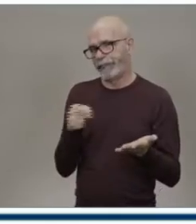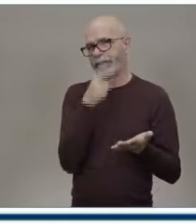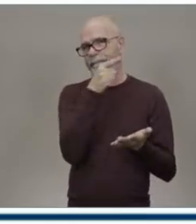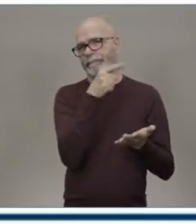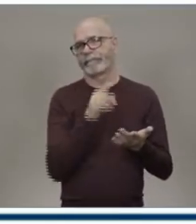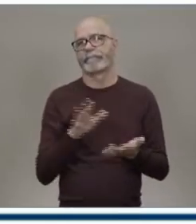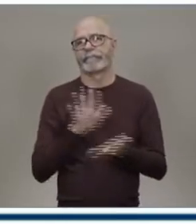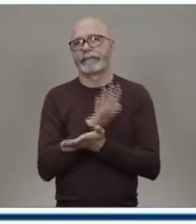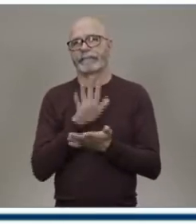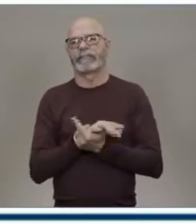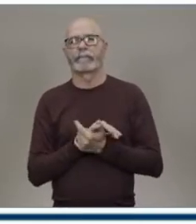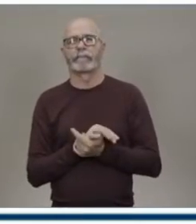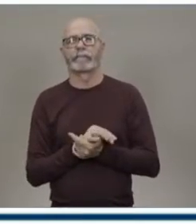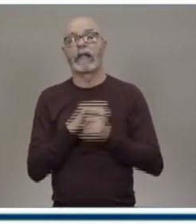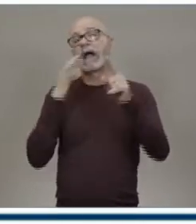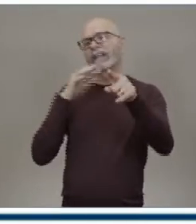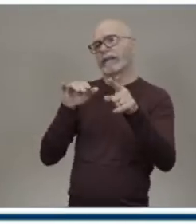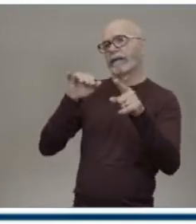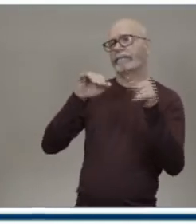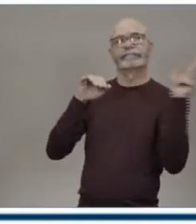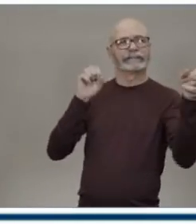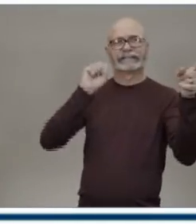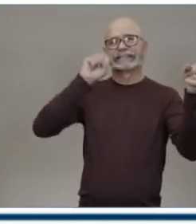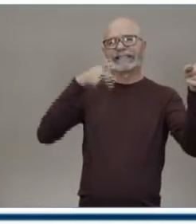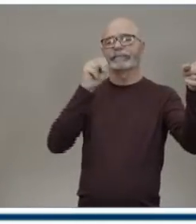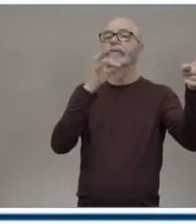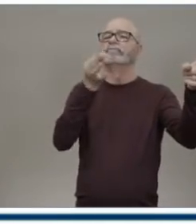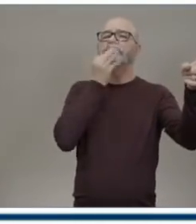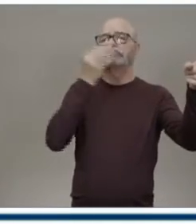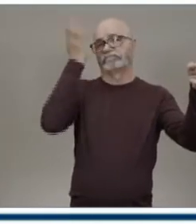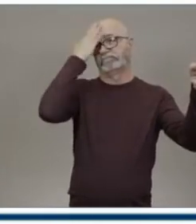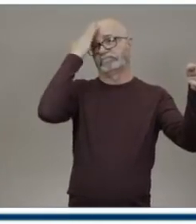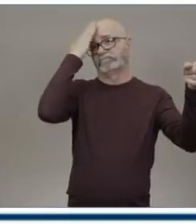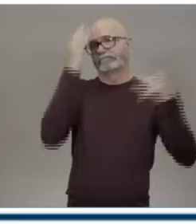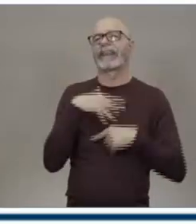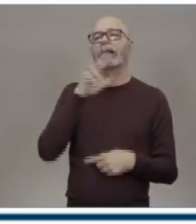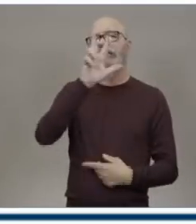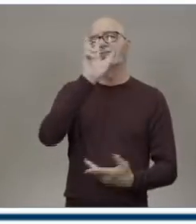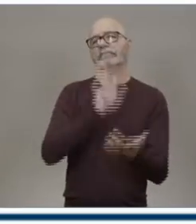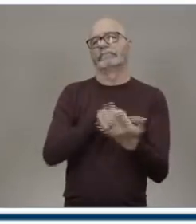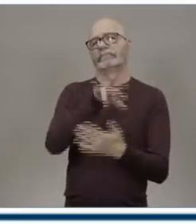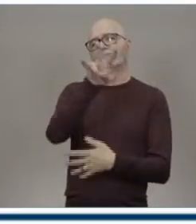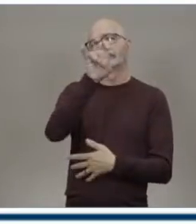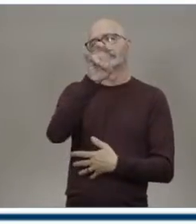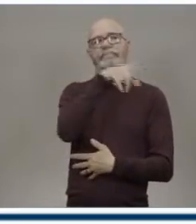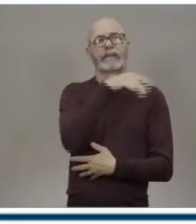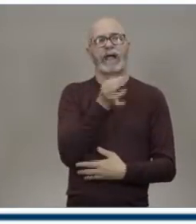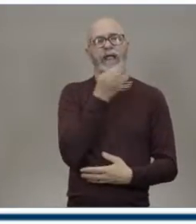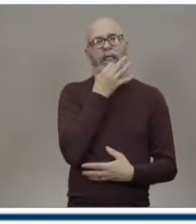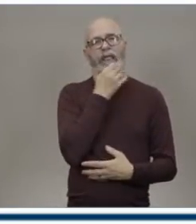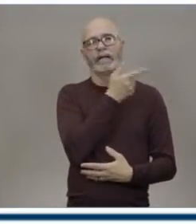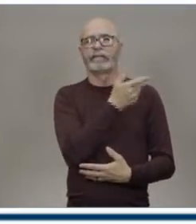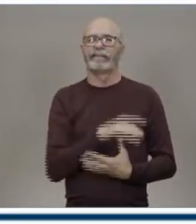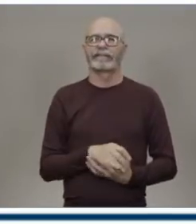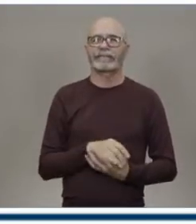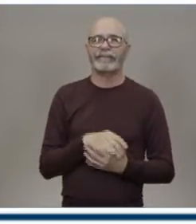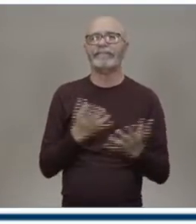3,700. 3,700. The Premier's got a better memory than I do. Next question will go to All Nova Scotia's Rebecca Brown.